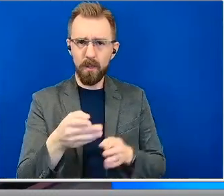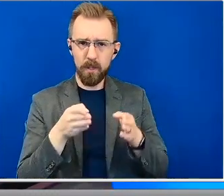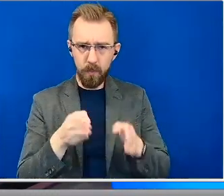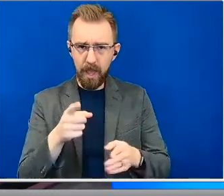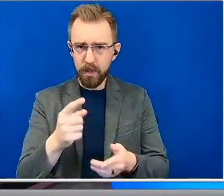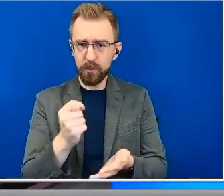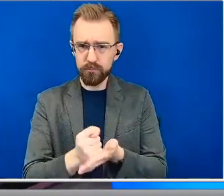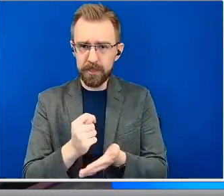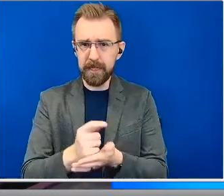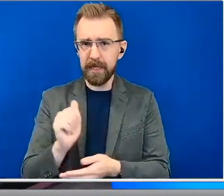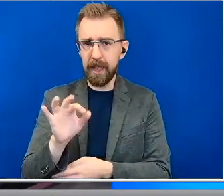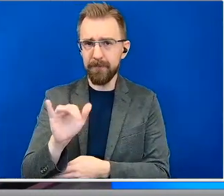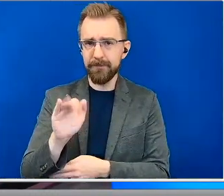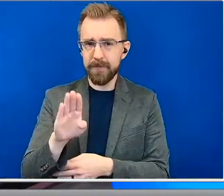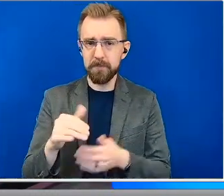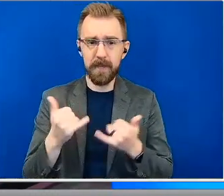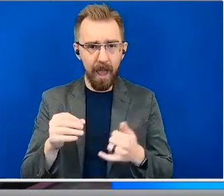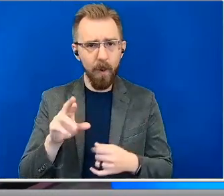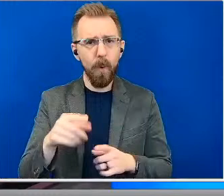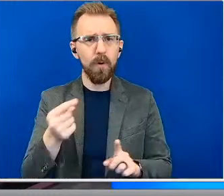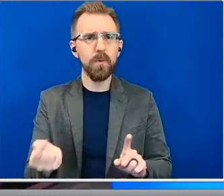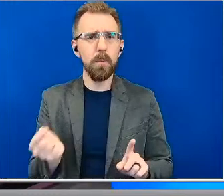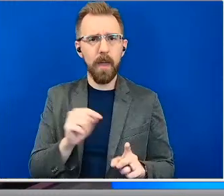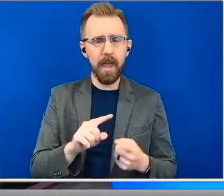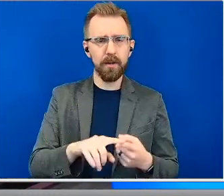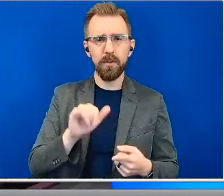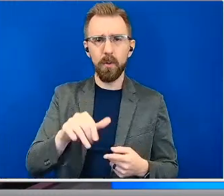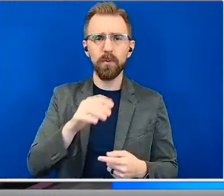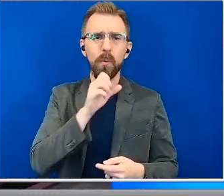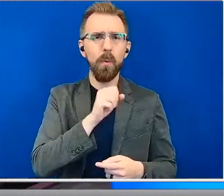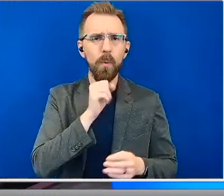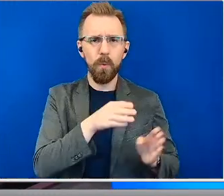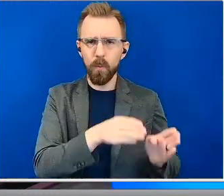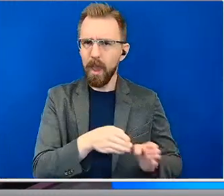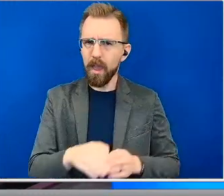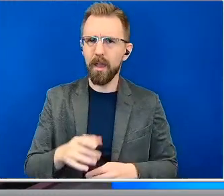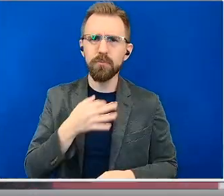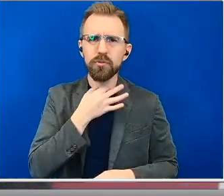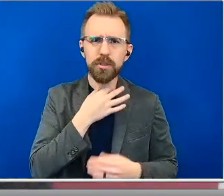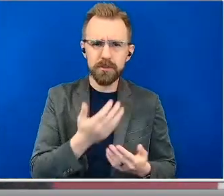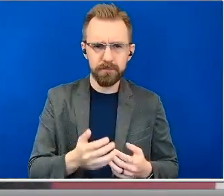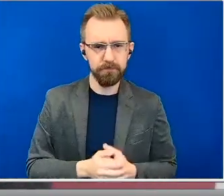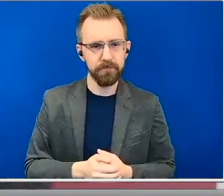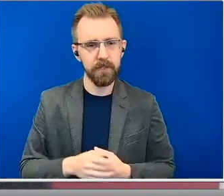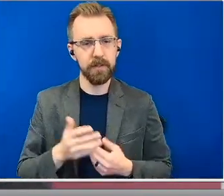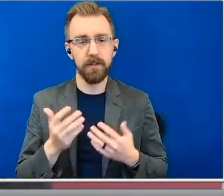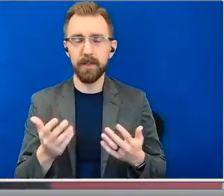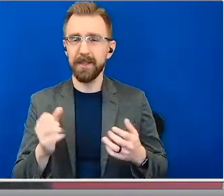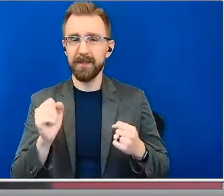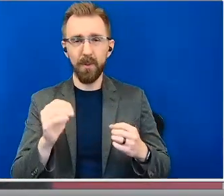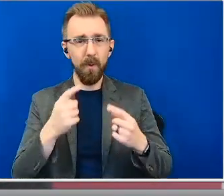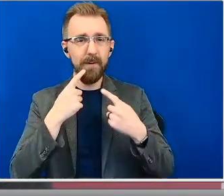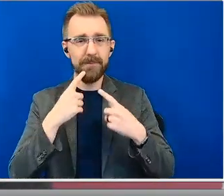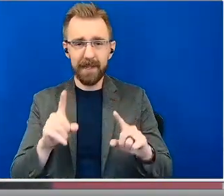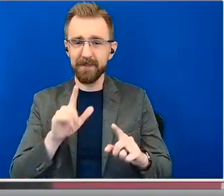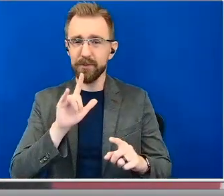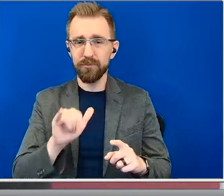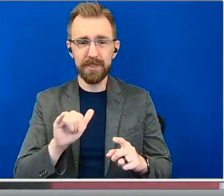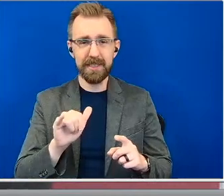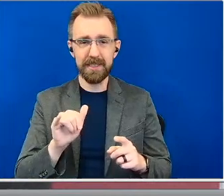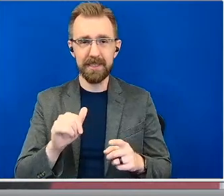or do you ever go back to those 2 older methods? So it has been so effective that it's really a quantum leap for